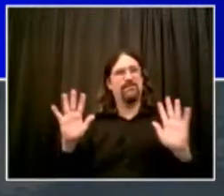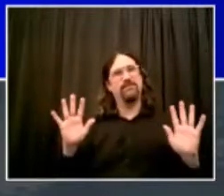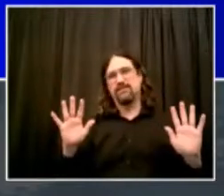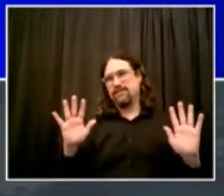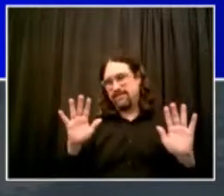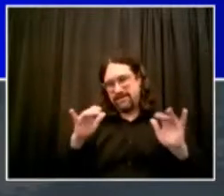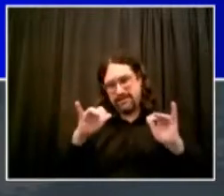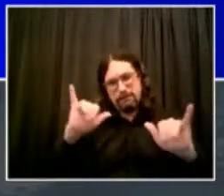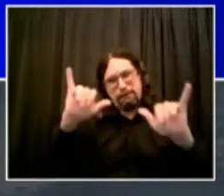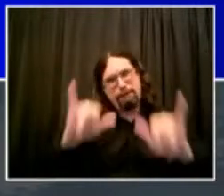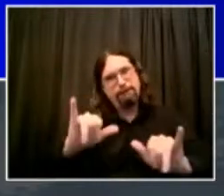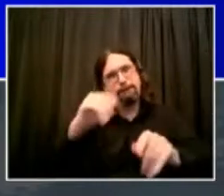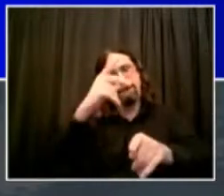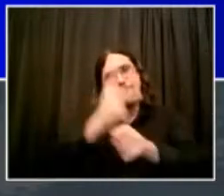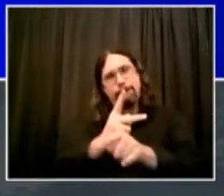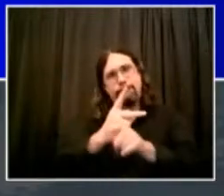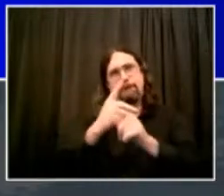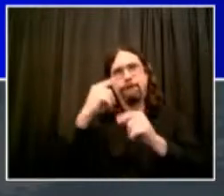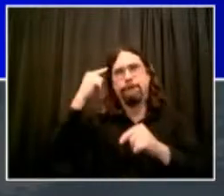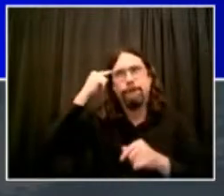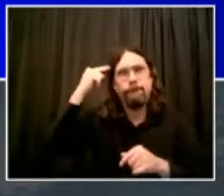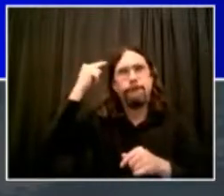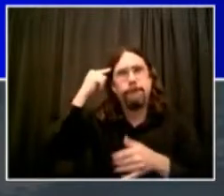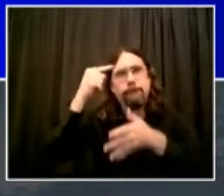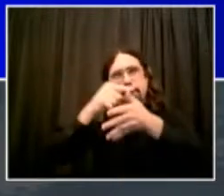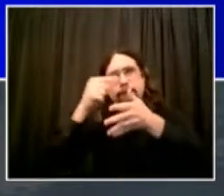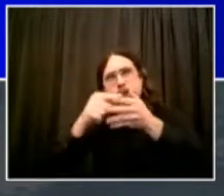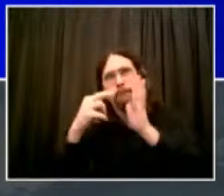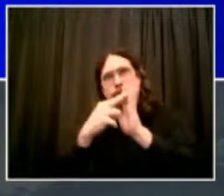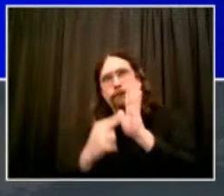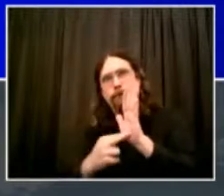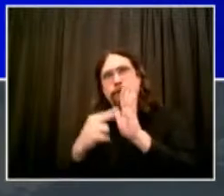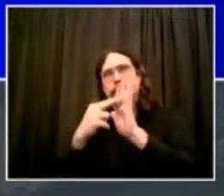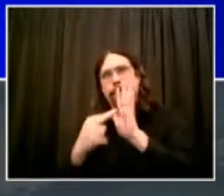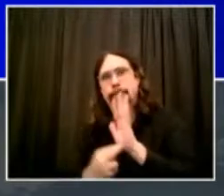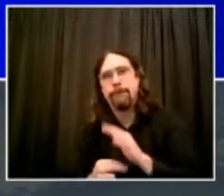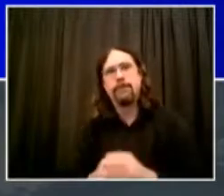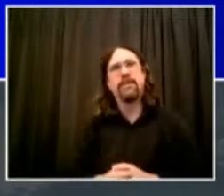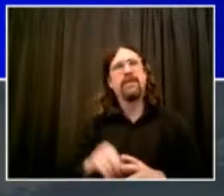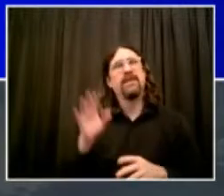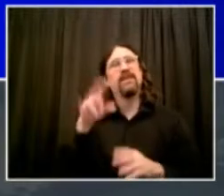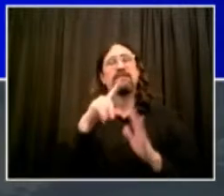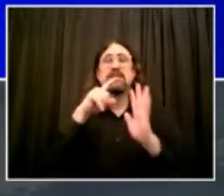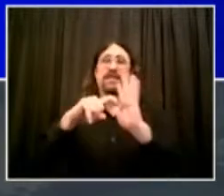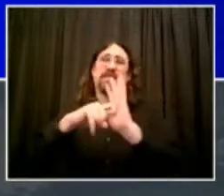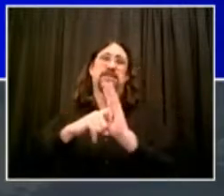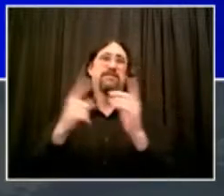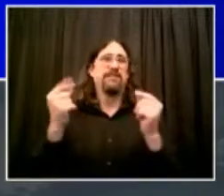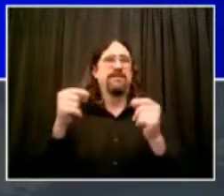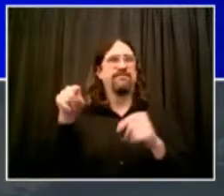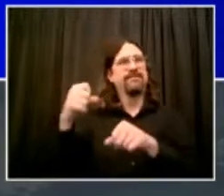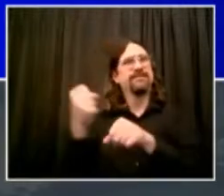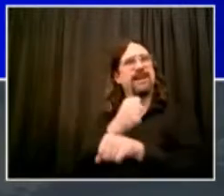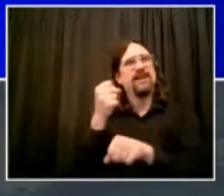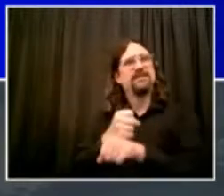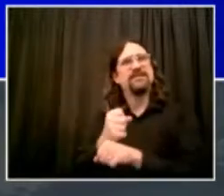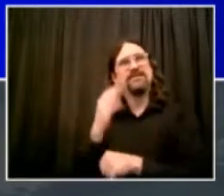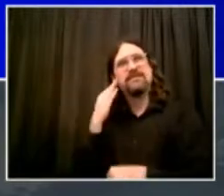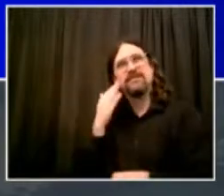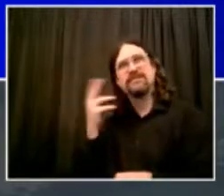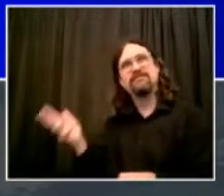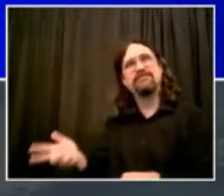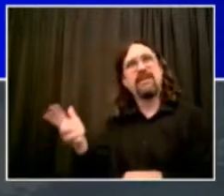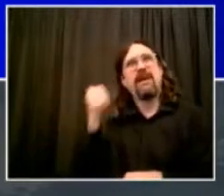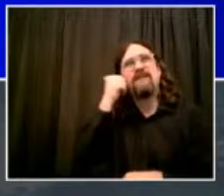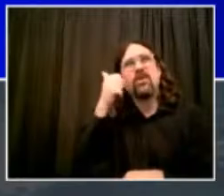very good. So this is such an important day for the city. I'm happy to say we also have the health data to continue to give us